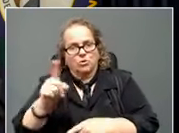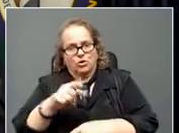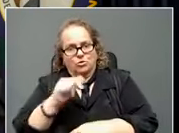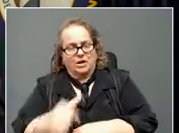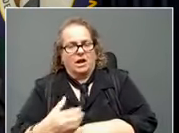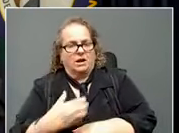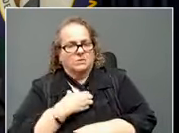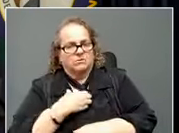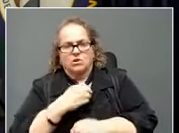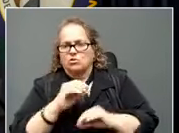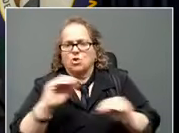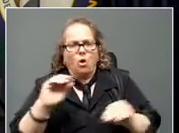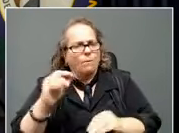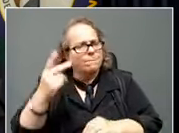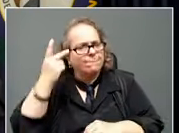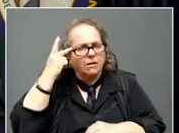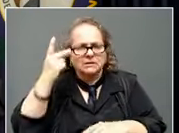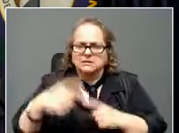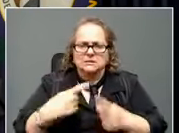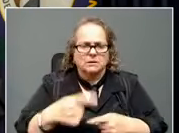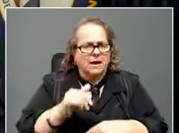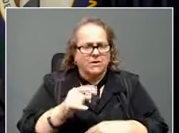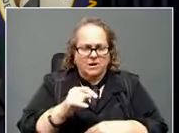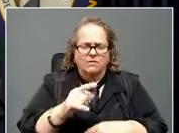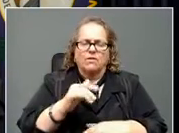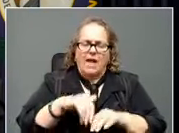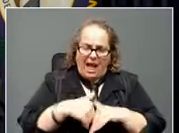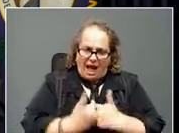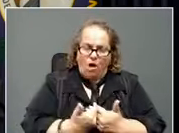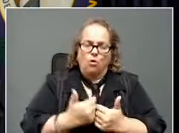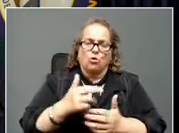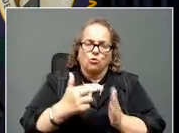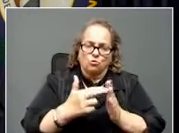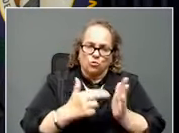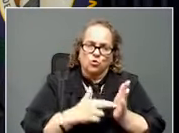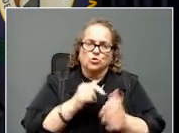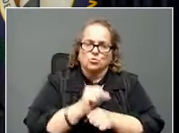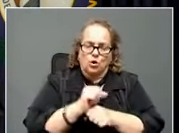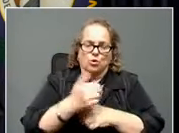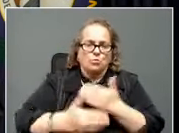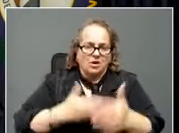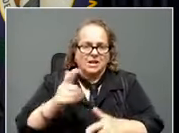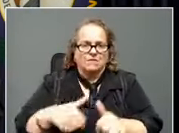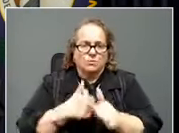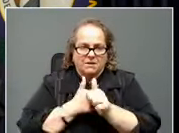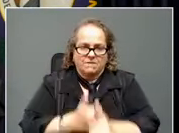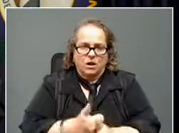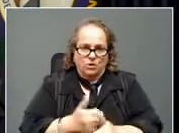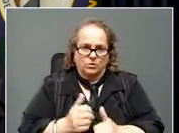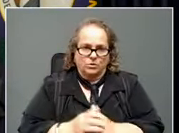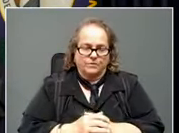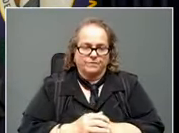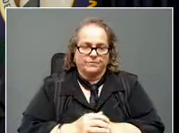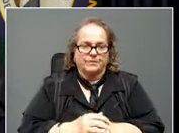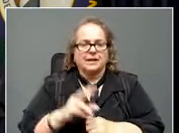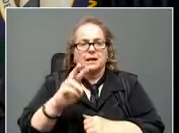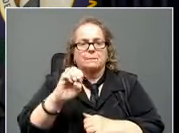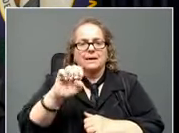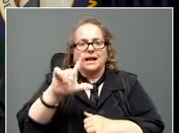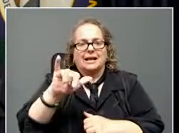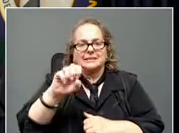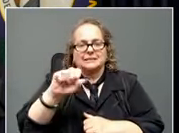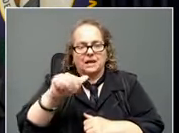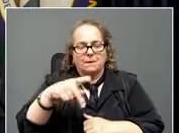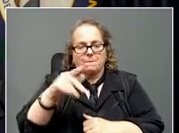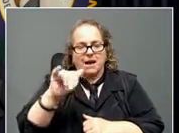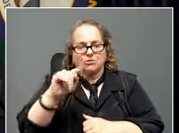it. These are the way the rules work and the process that has to be followed. All right, Melissa Patrick, I'm sorry I skipped you, but you